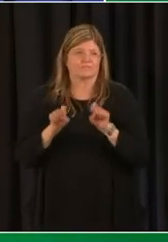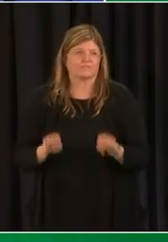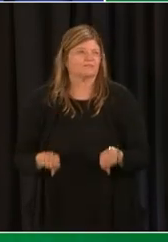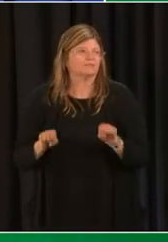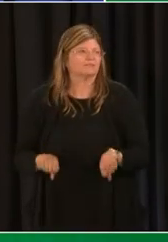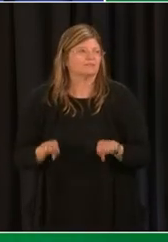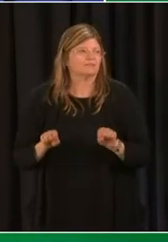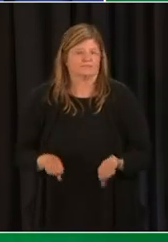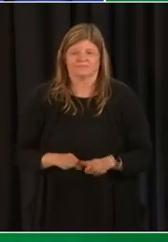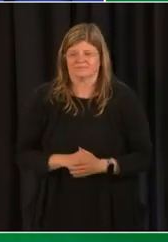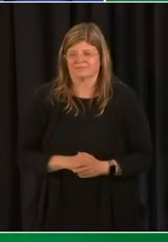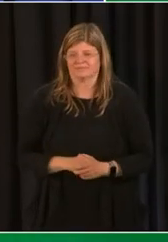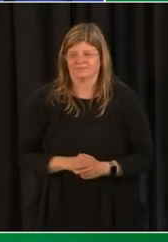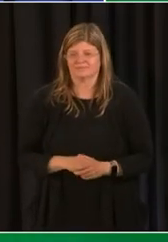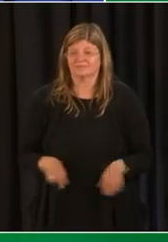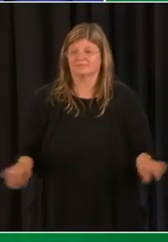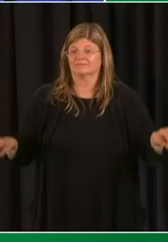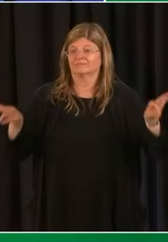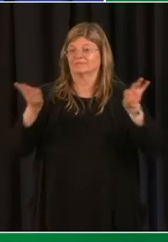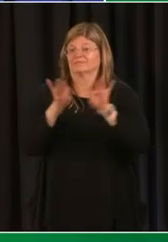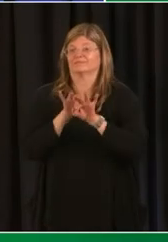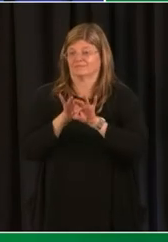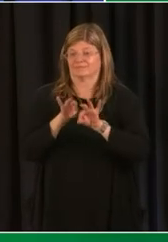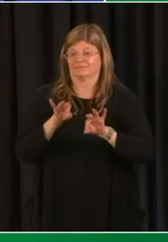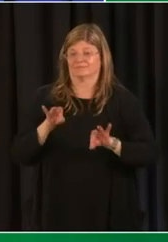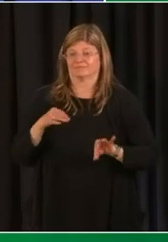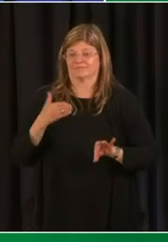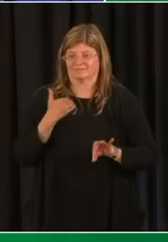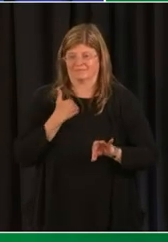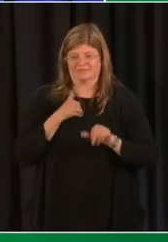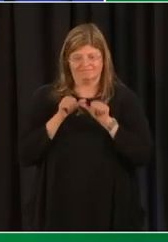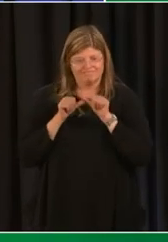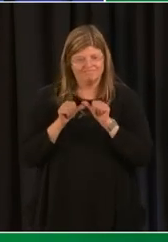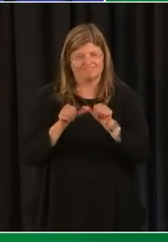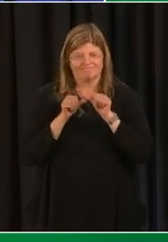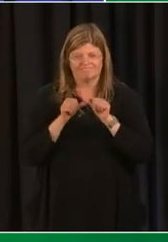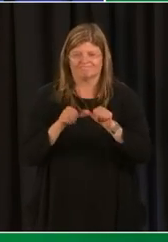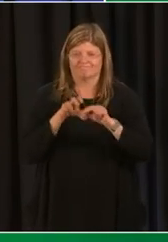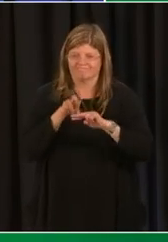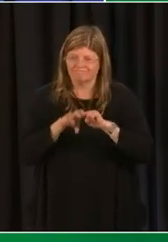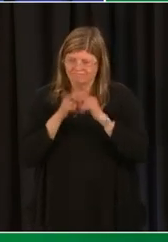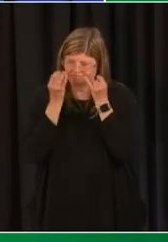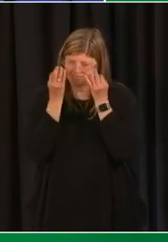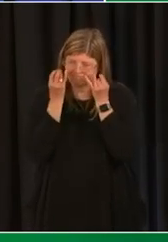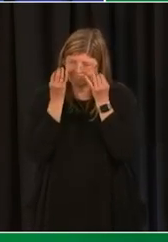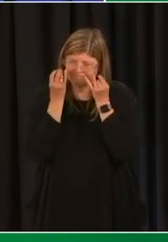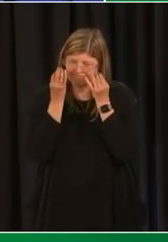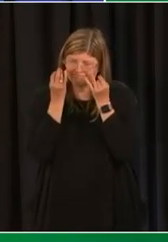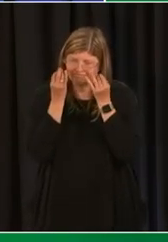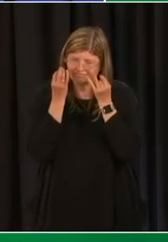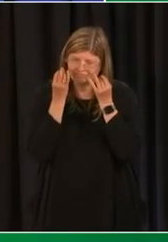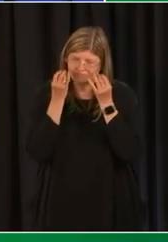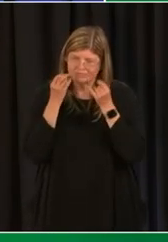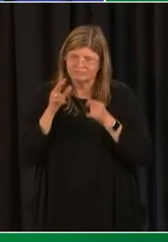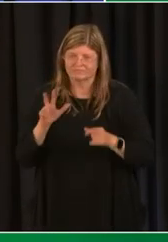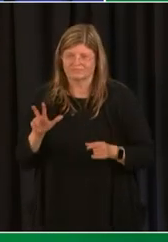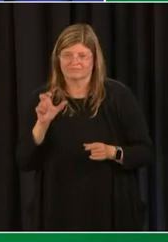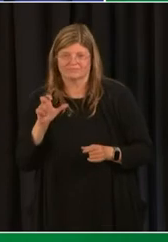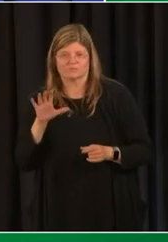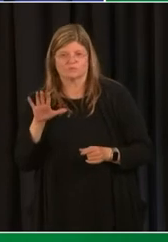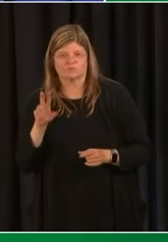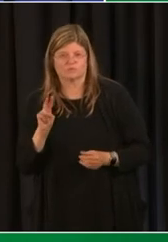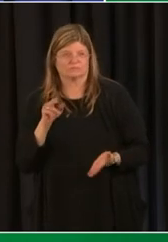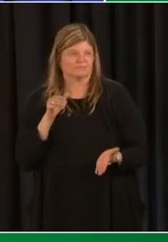possible. It is critical. I continue to sit here and think about